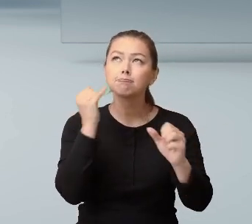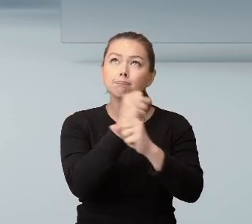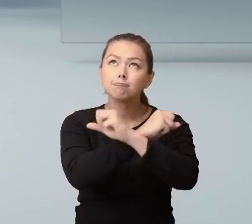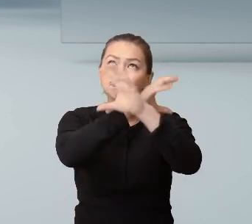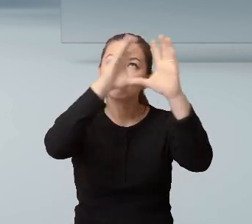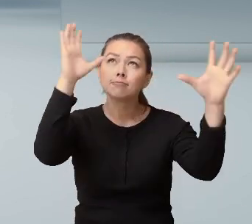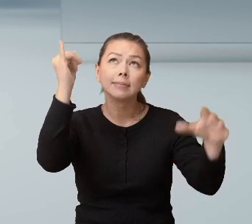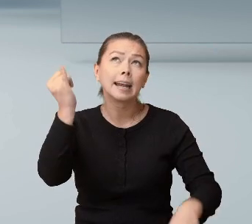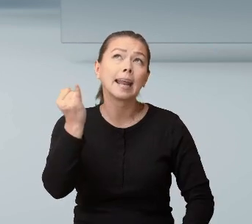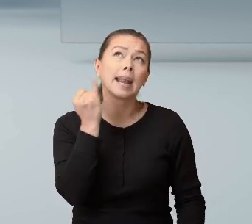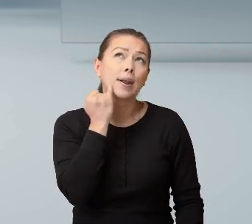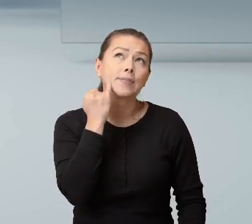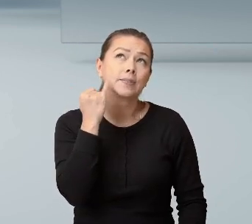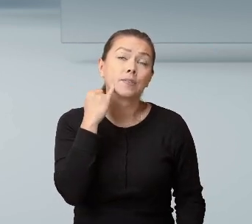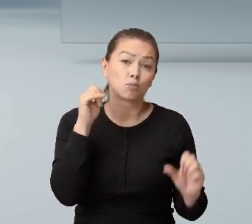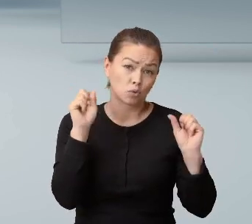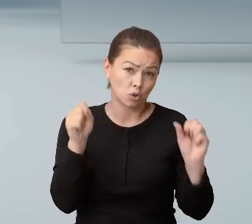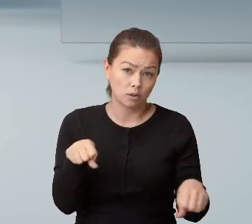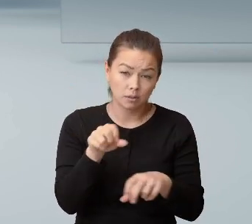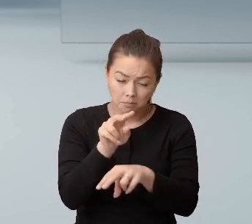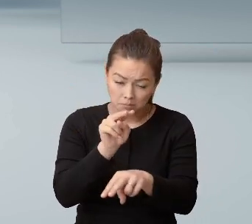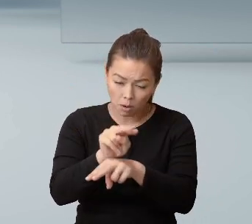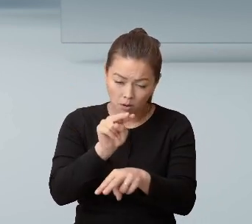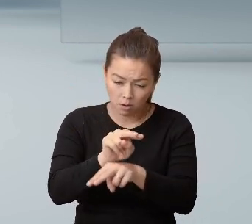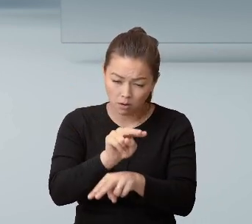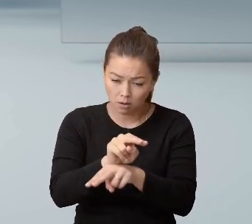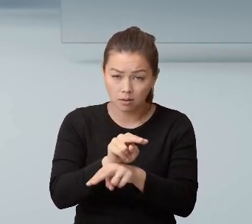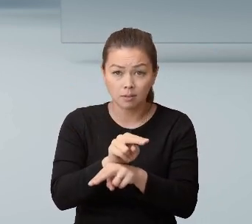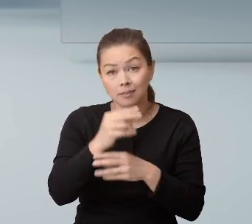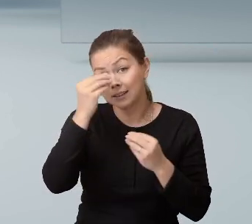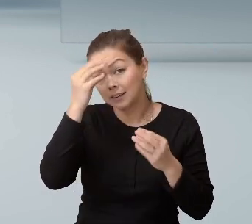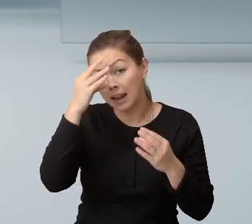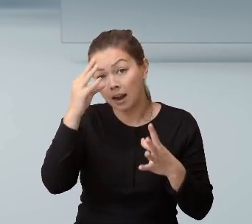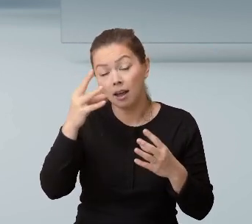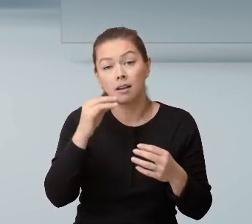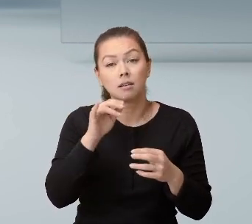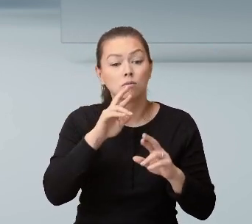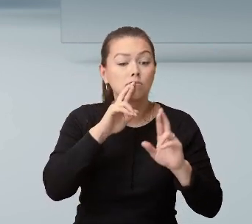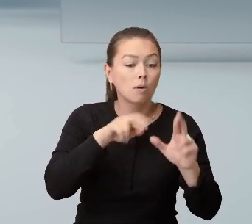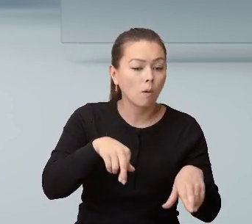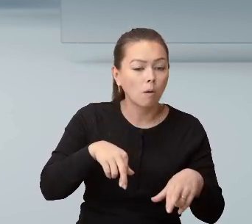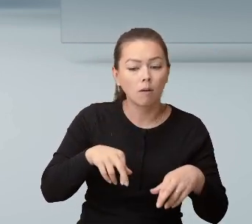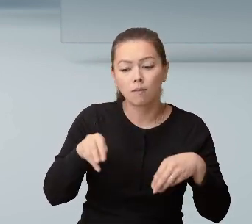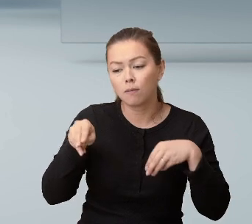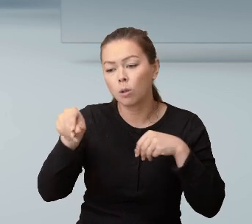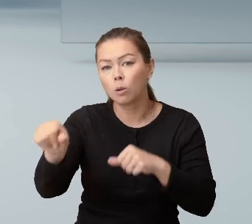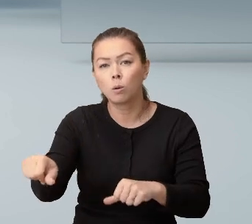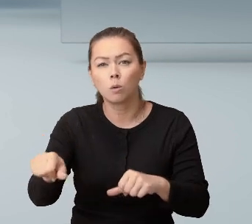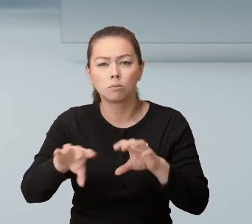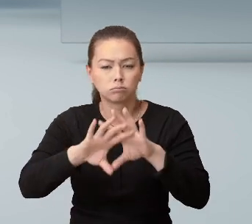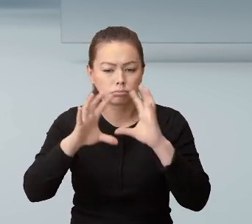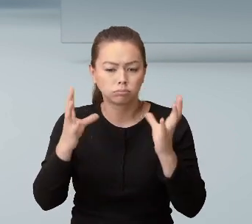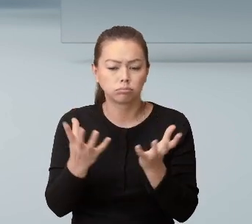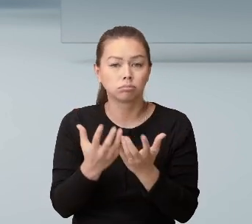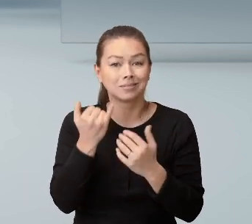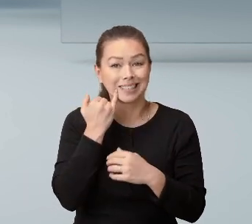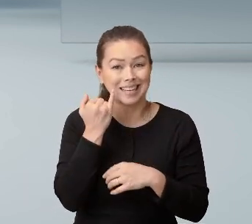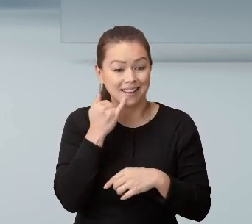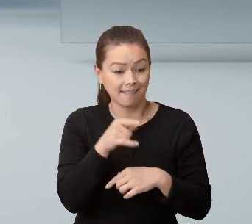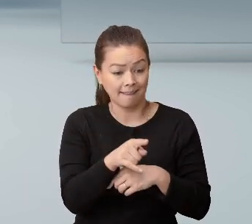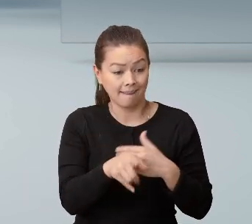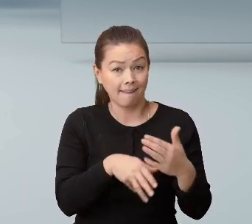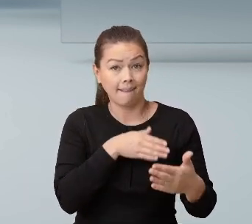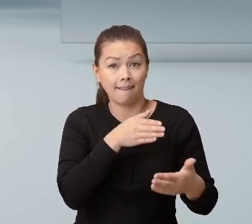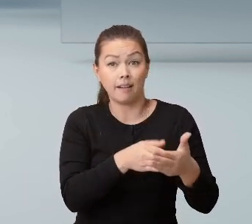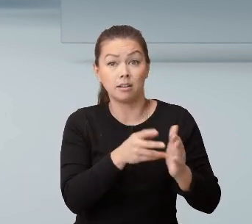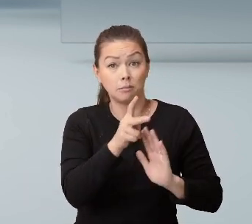What if we could monitor and report on the flow of that data, automatically block certain activities where we know